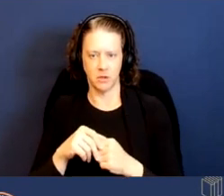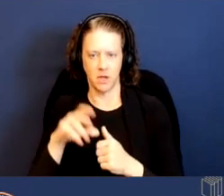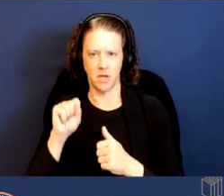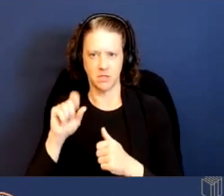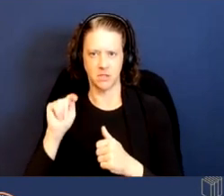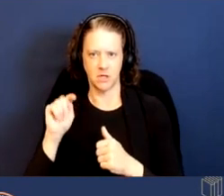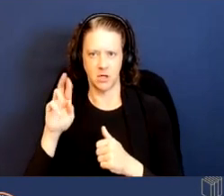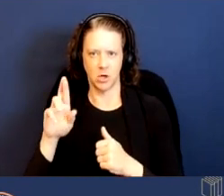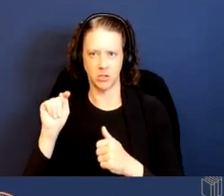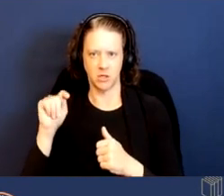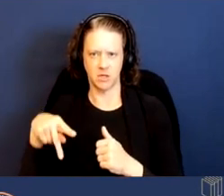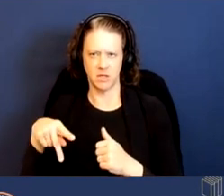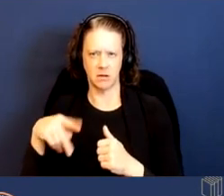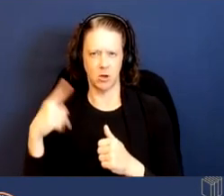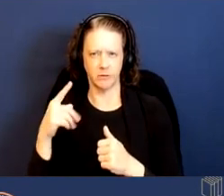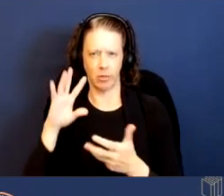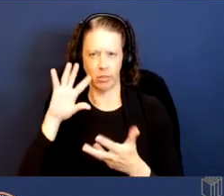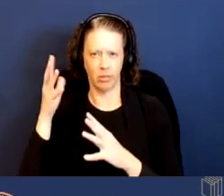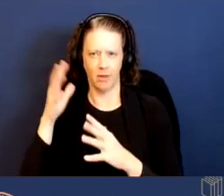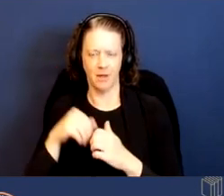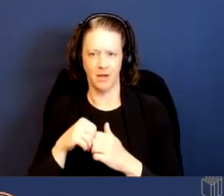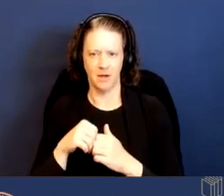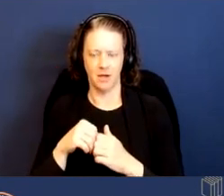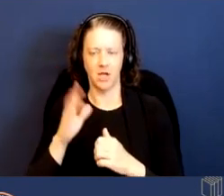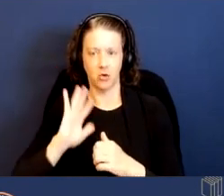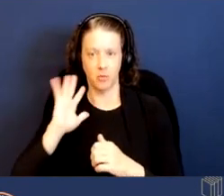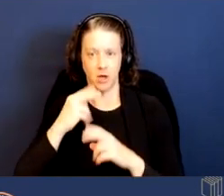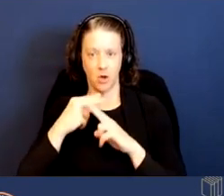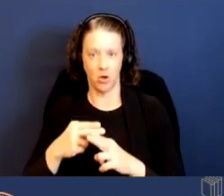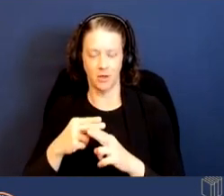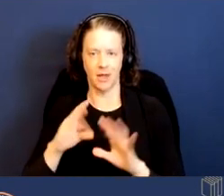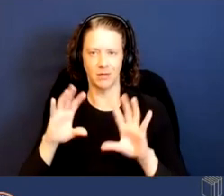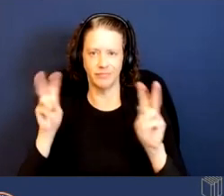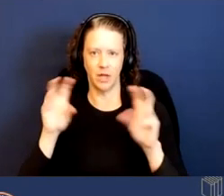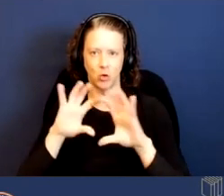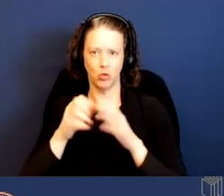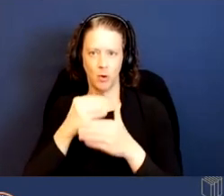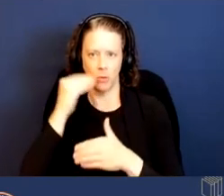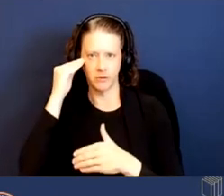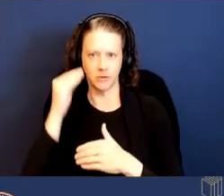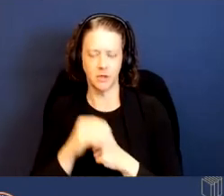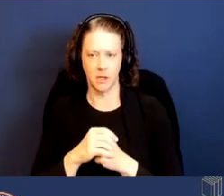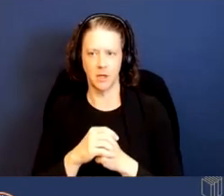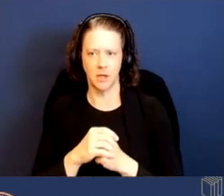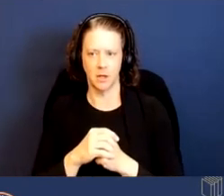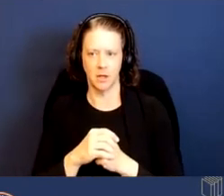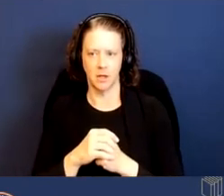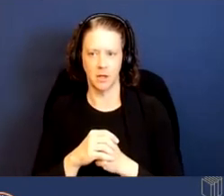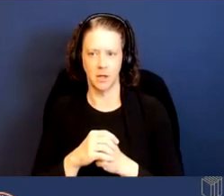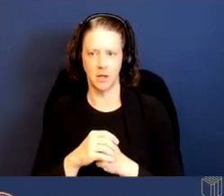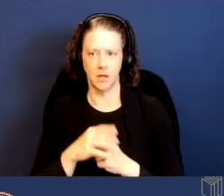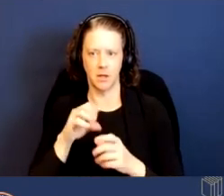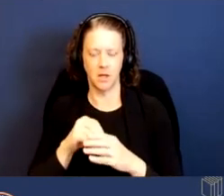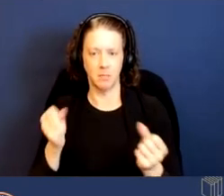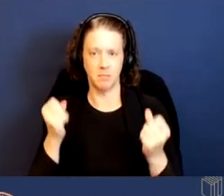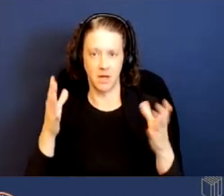STRTPs. That one always trips me up. It used to be what used to be called kind of group homes, right? And so in a lot of ways, in